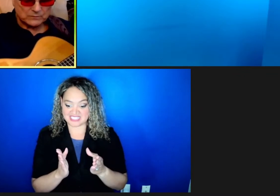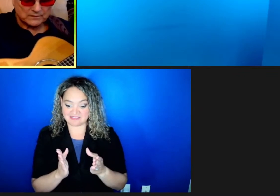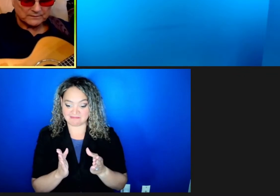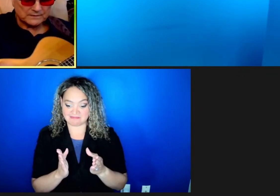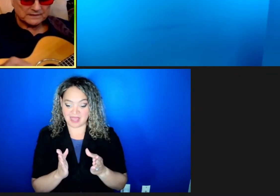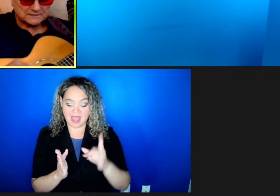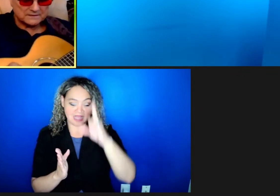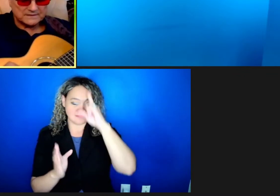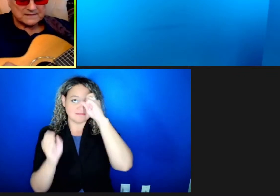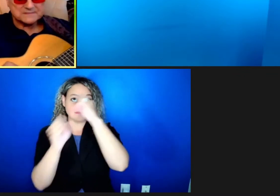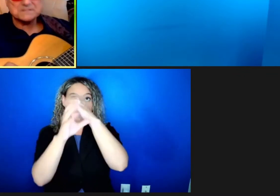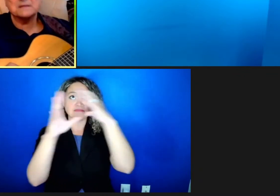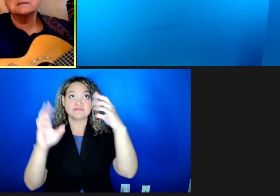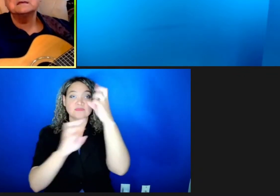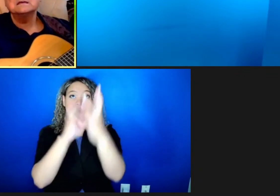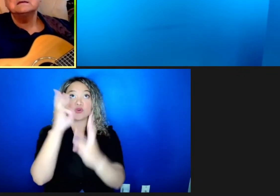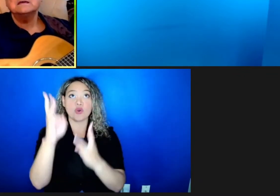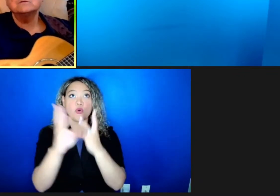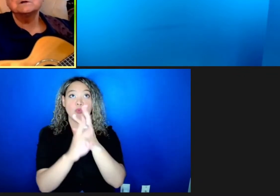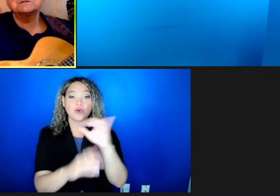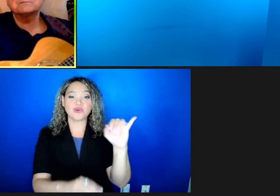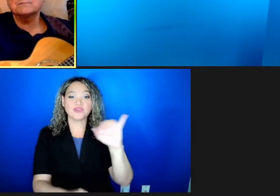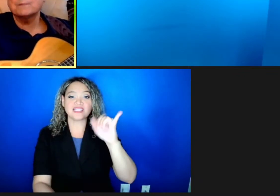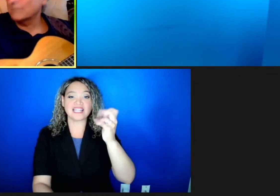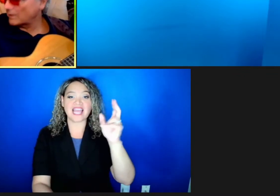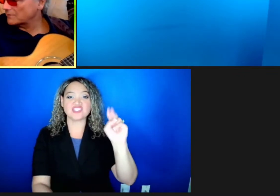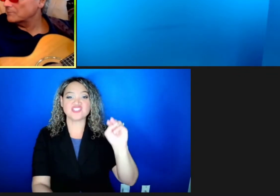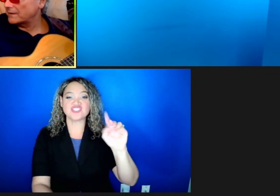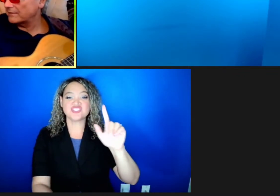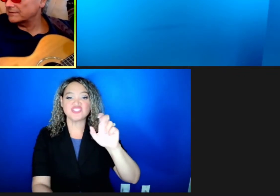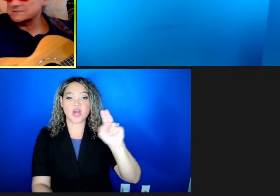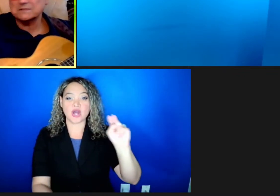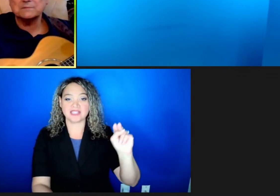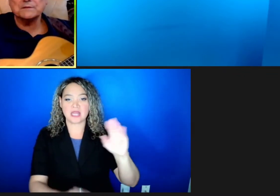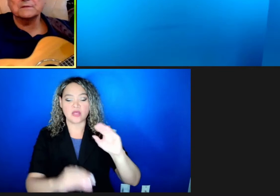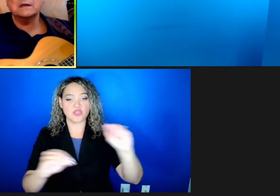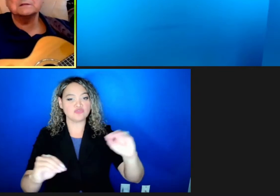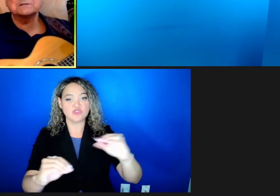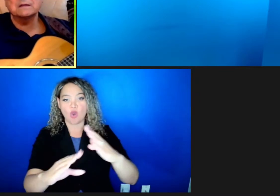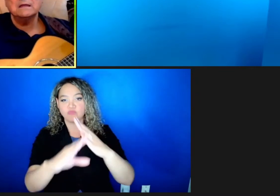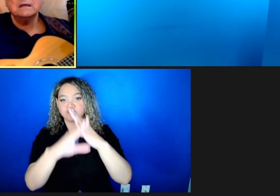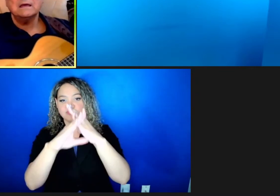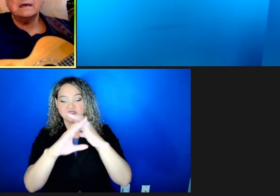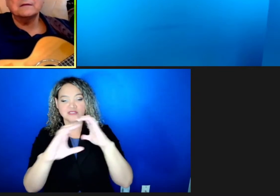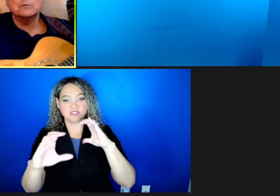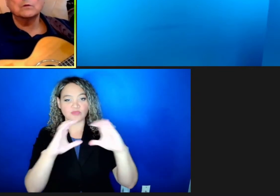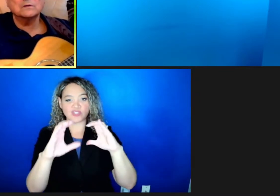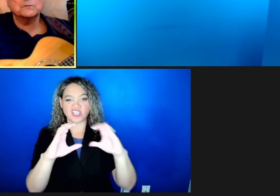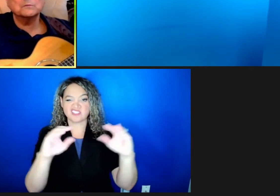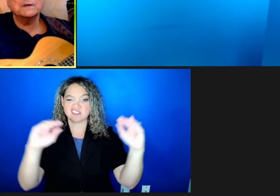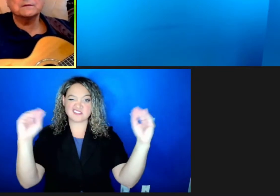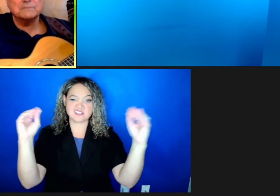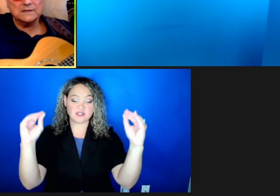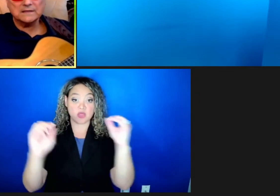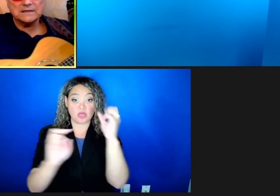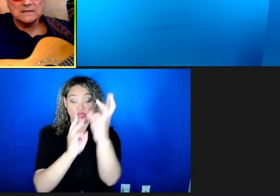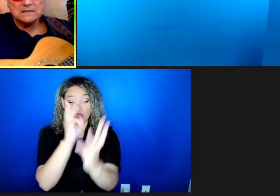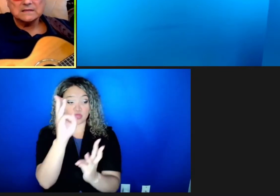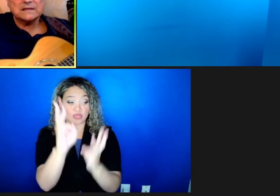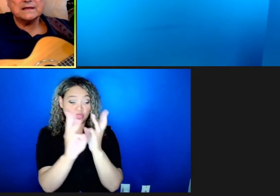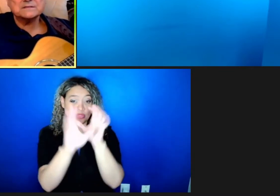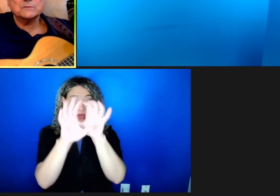a world, like John Lennon said, in which there are no barriers to communication, and a world when we can